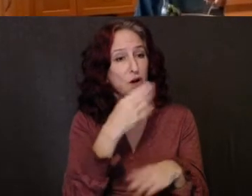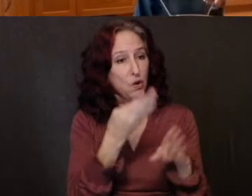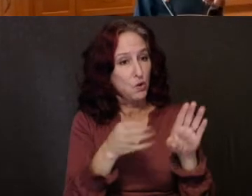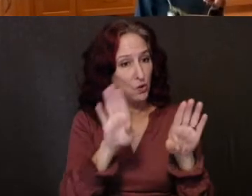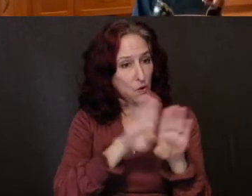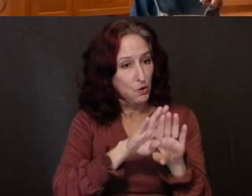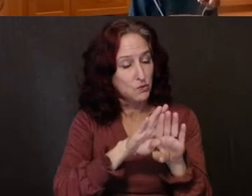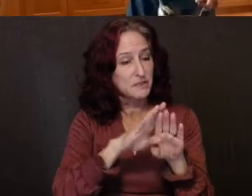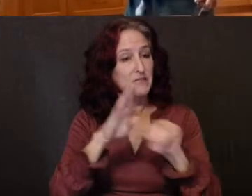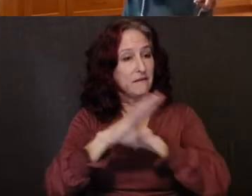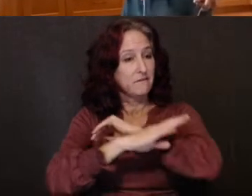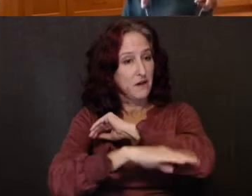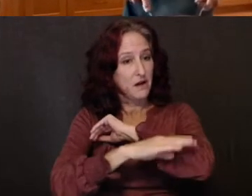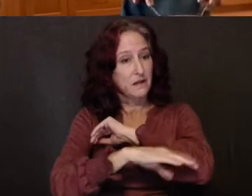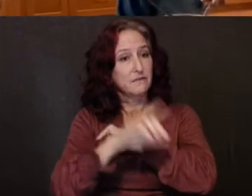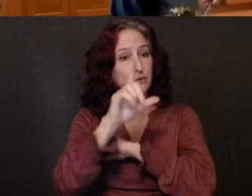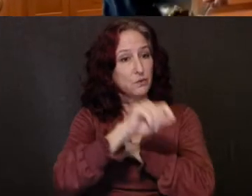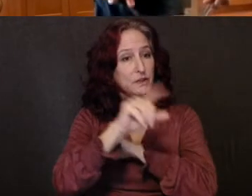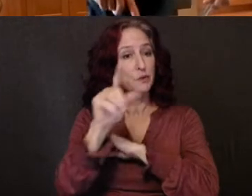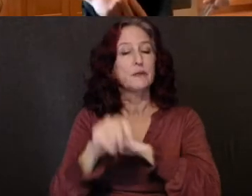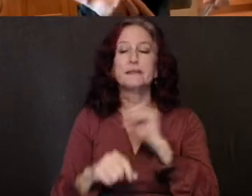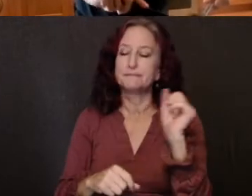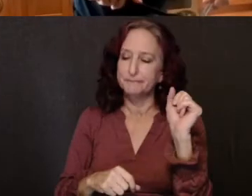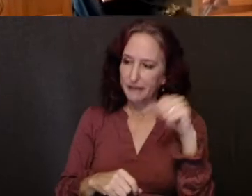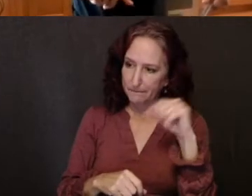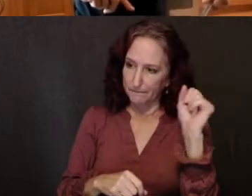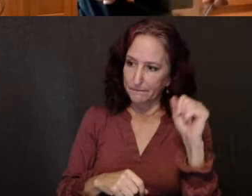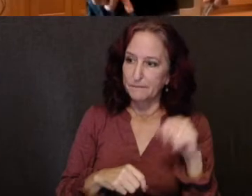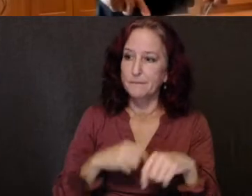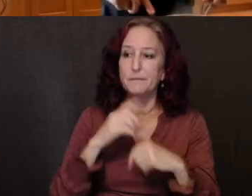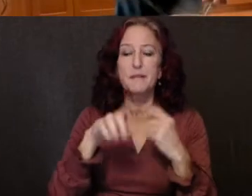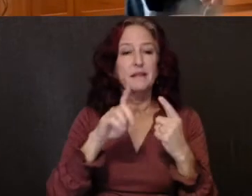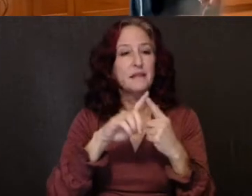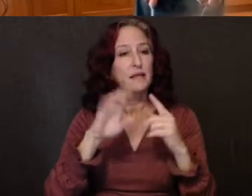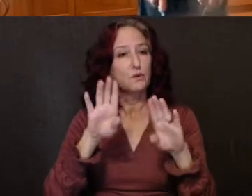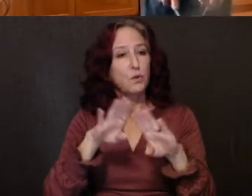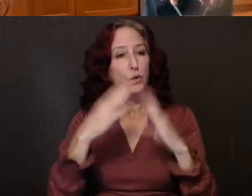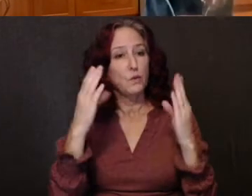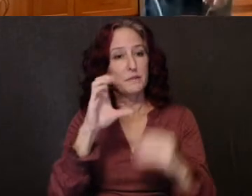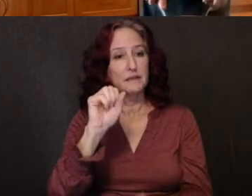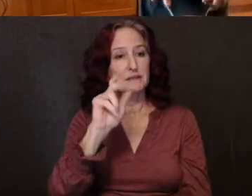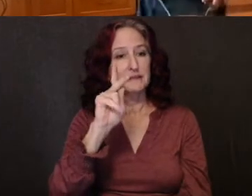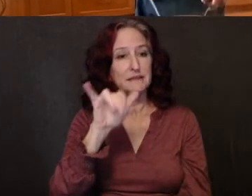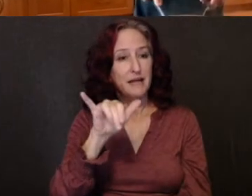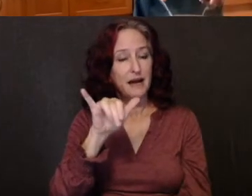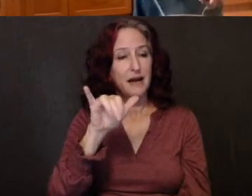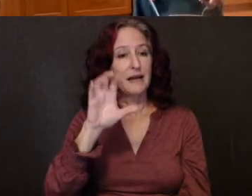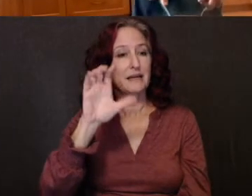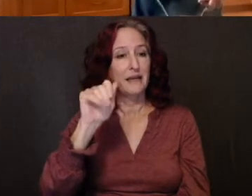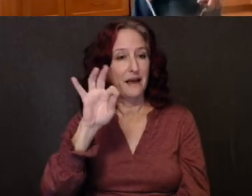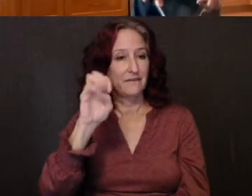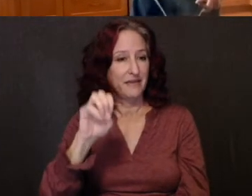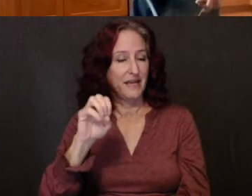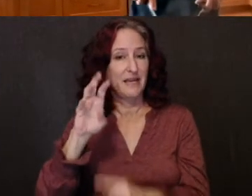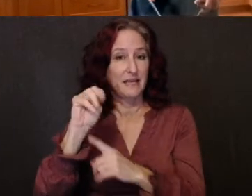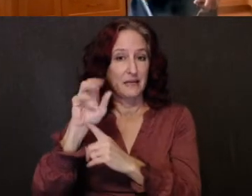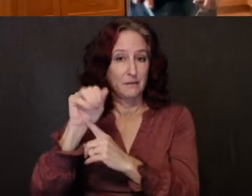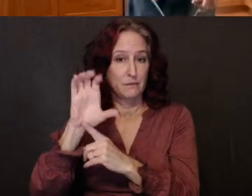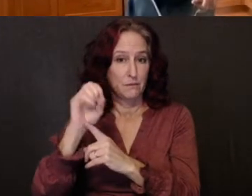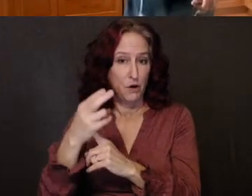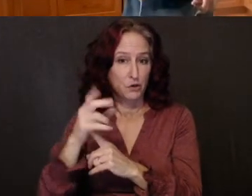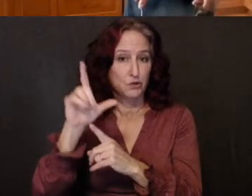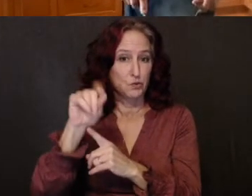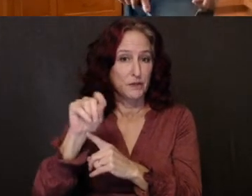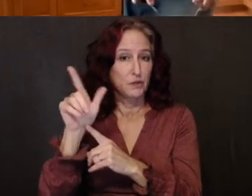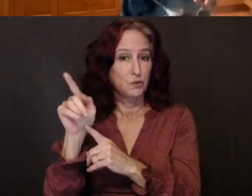know that you closed your Daly City restaurant, and then that happened in the fall of 2020. And